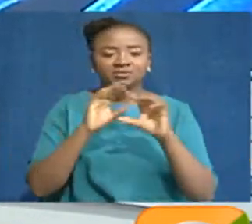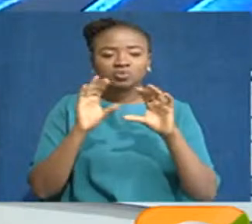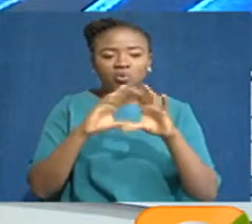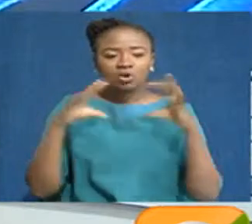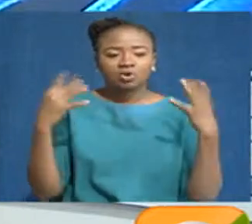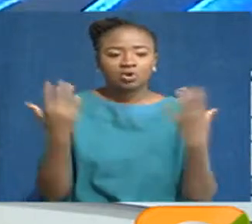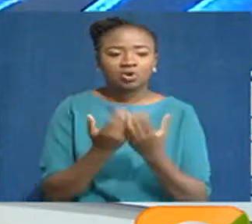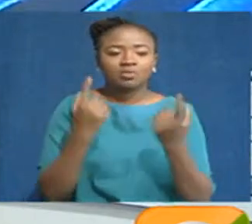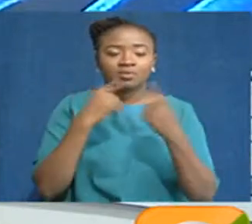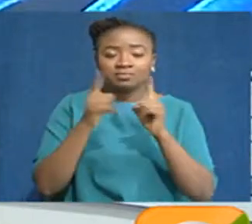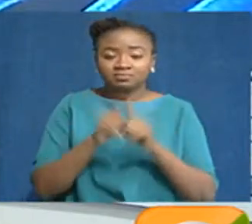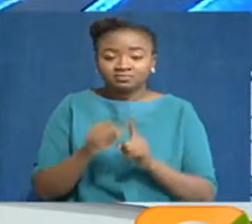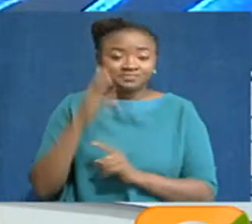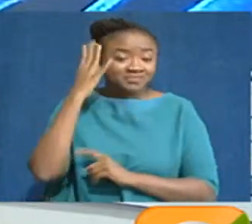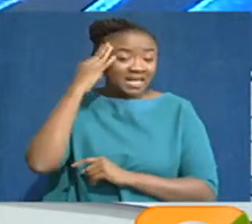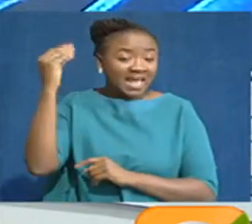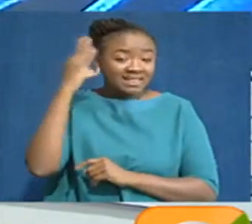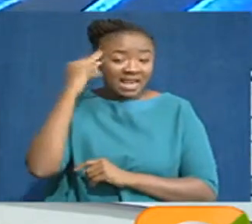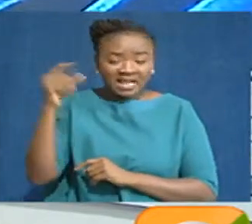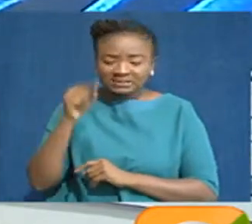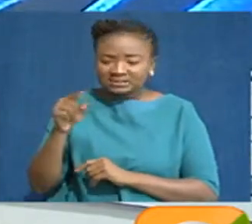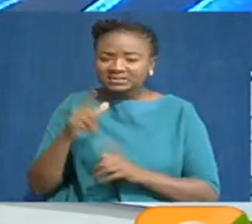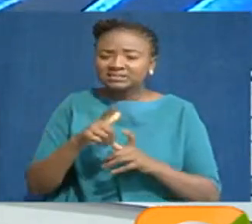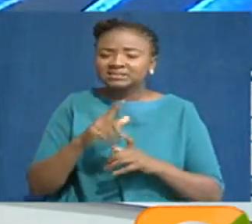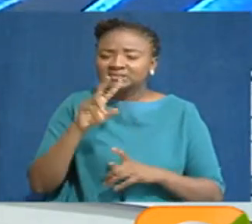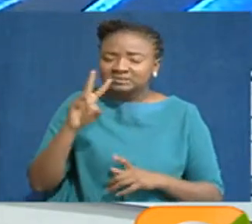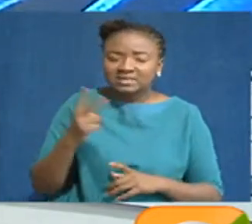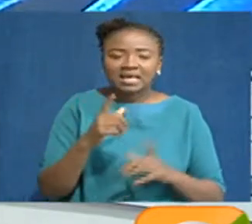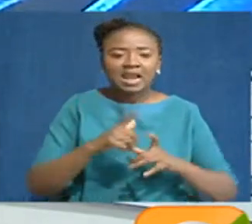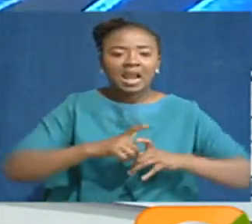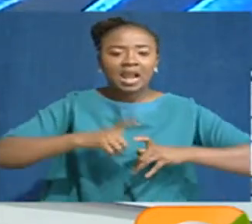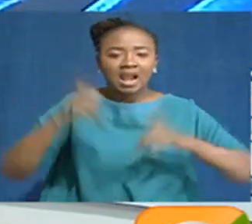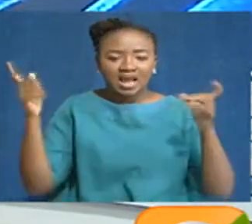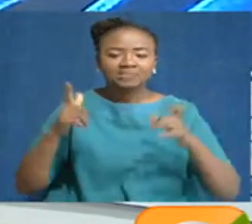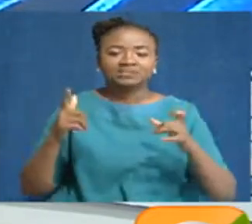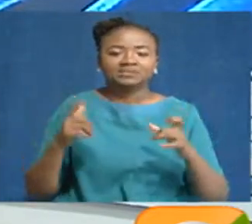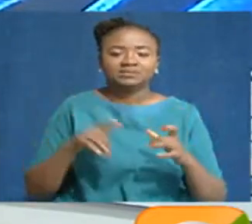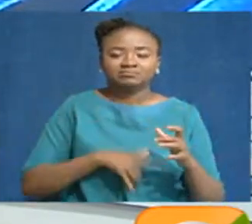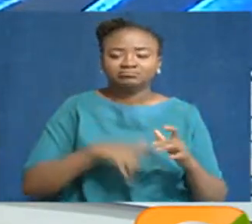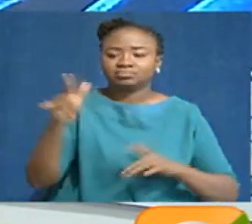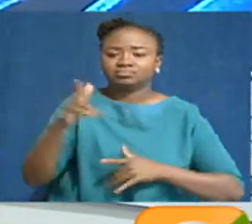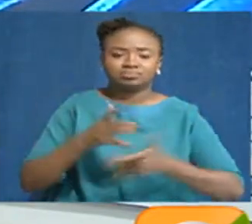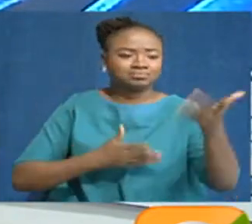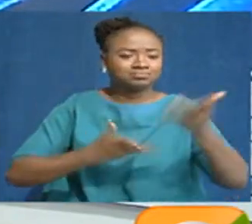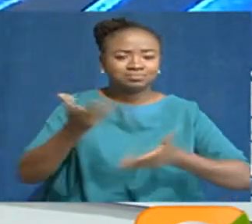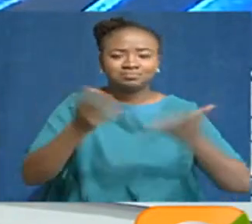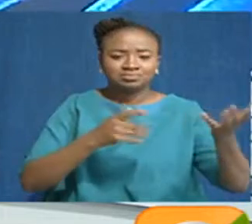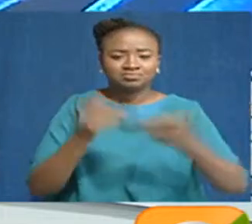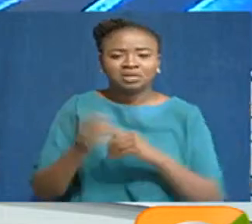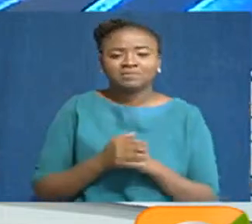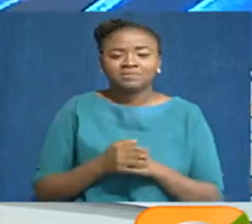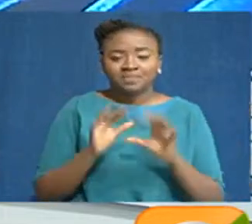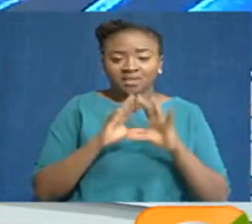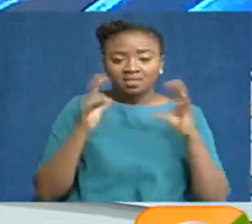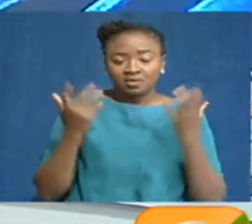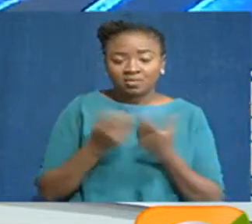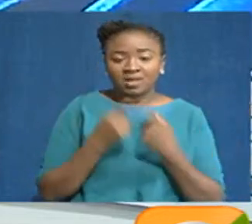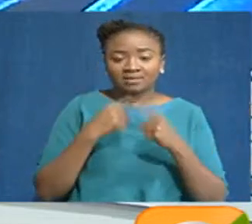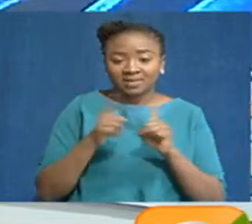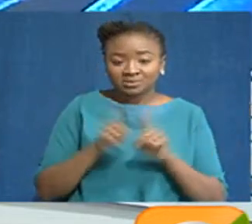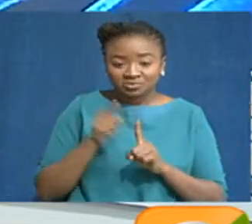the Netherlands is the second largest exporter of agricultural products worldwide. At the heart of the